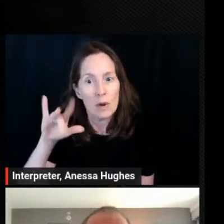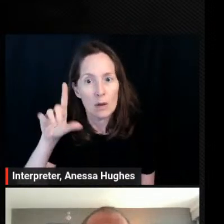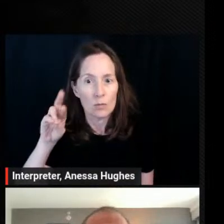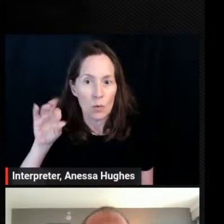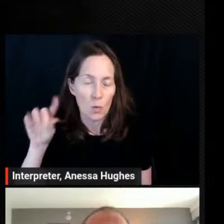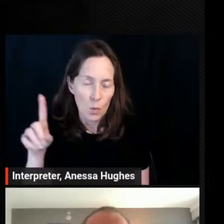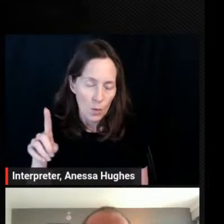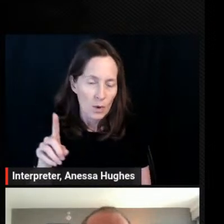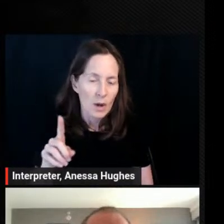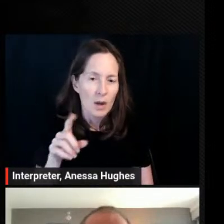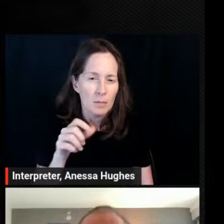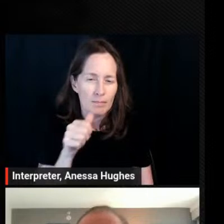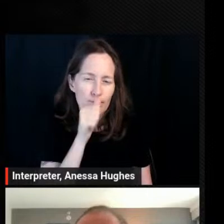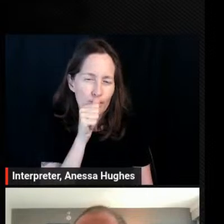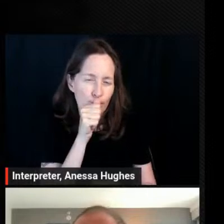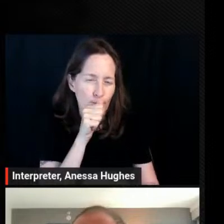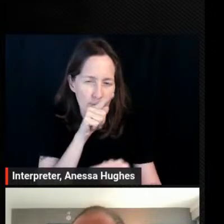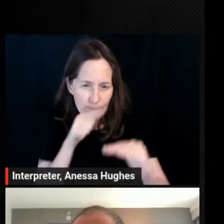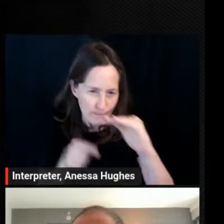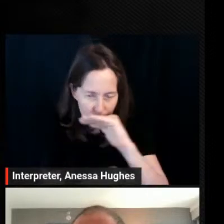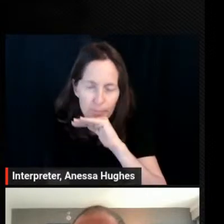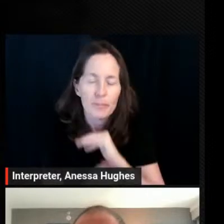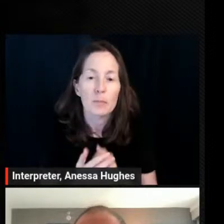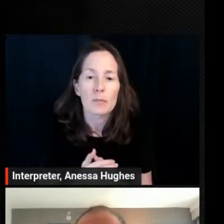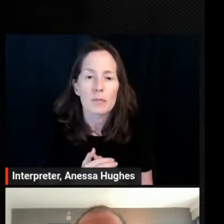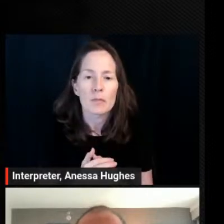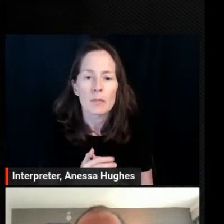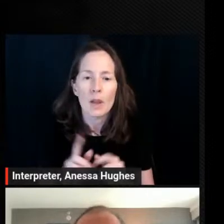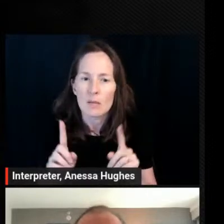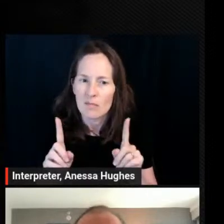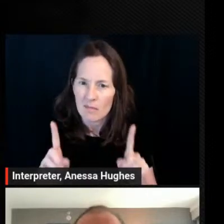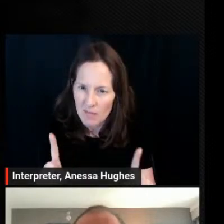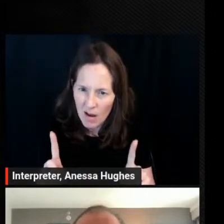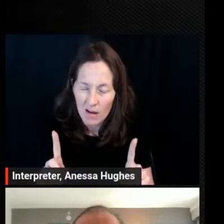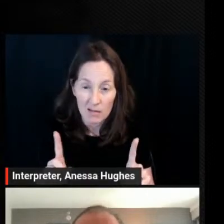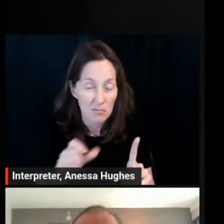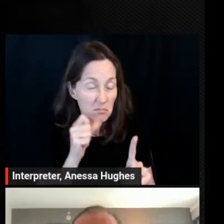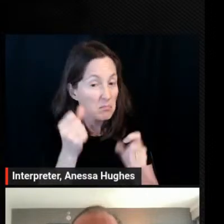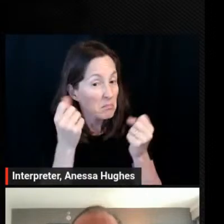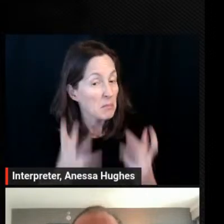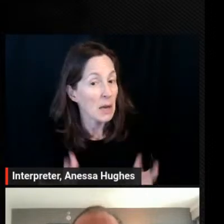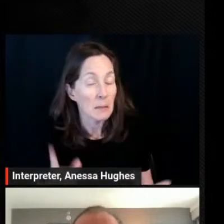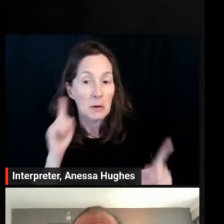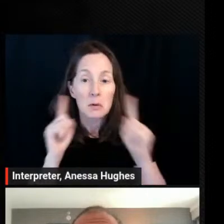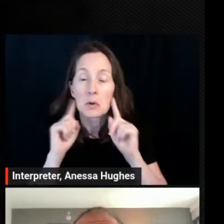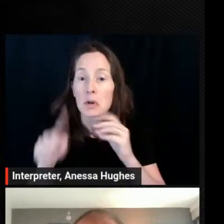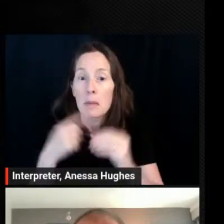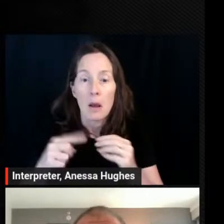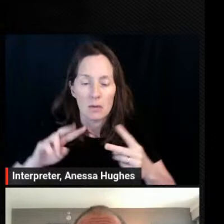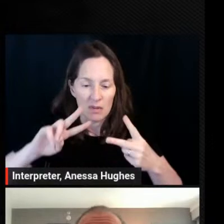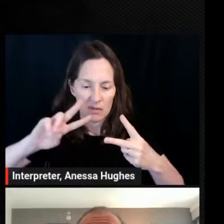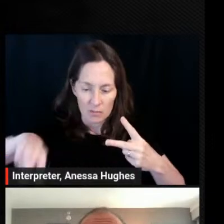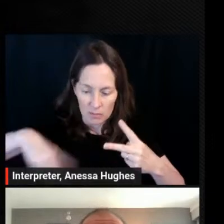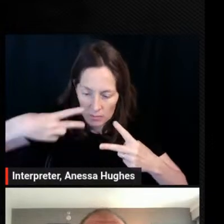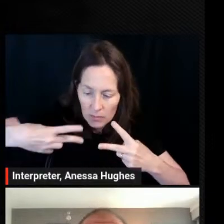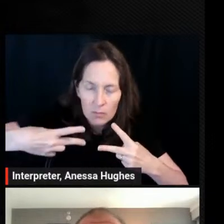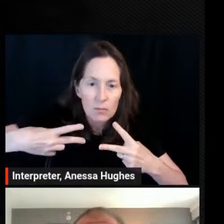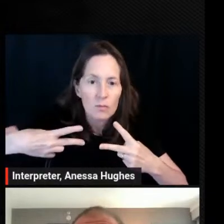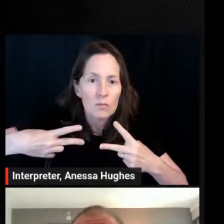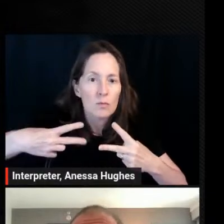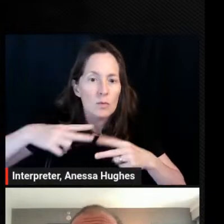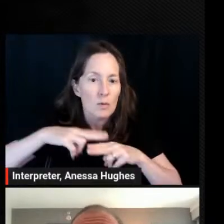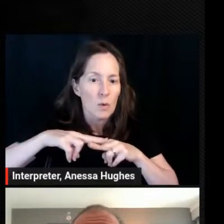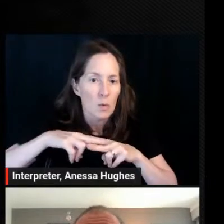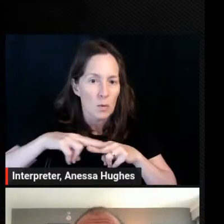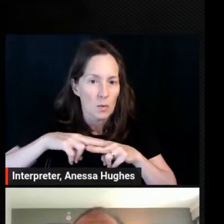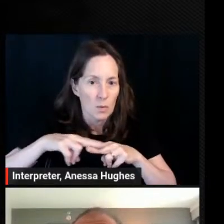But I think we know far less about America's reverse Underground Railroad. Its conductors and station